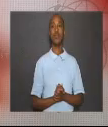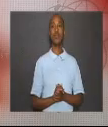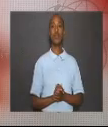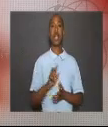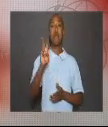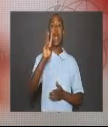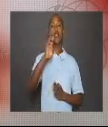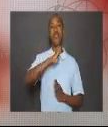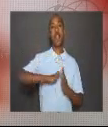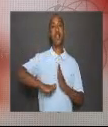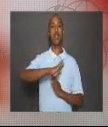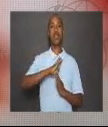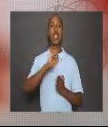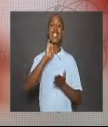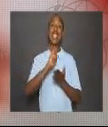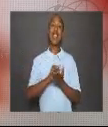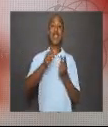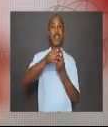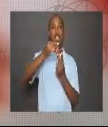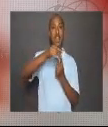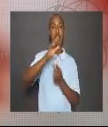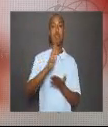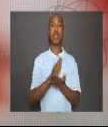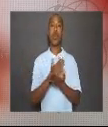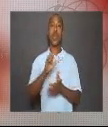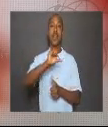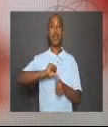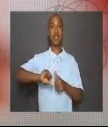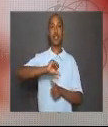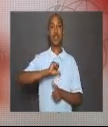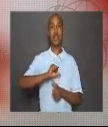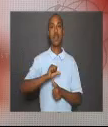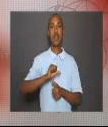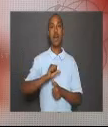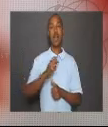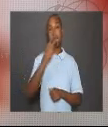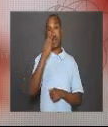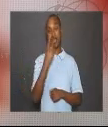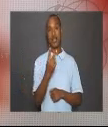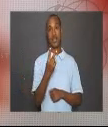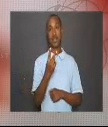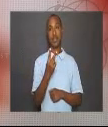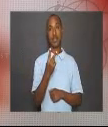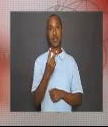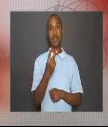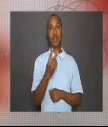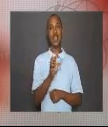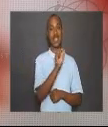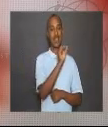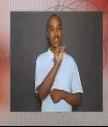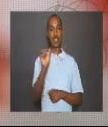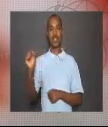Pairs of electrons that are shared between atoms are represented as